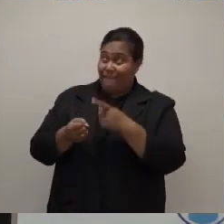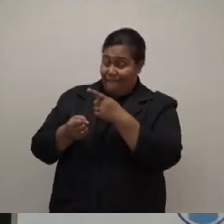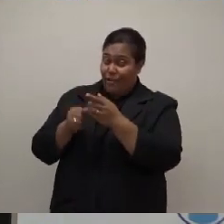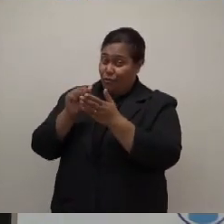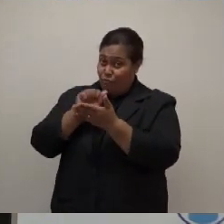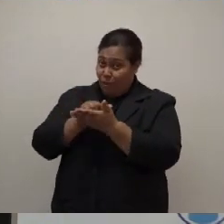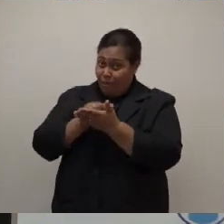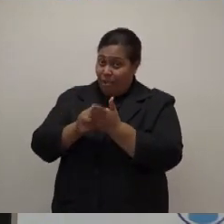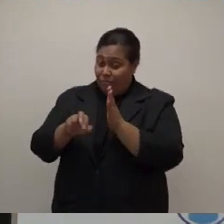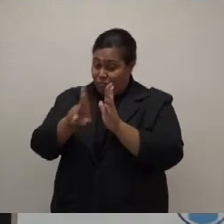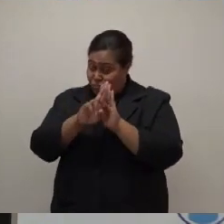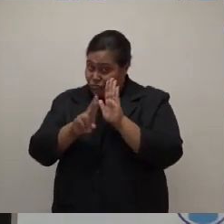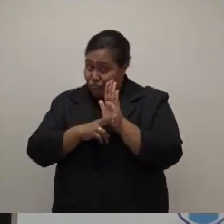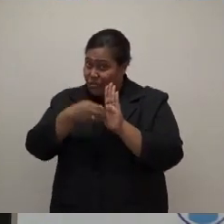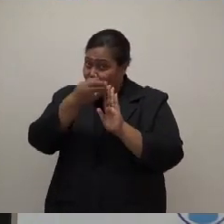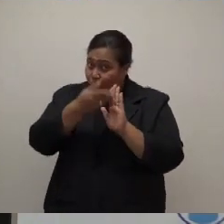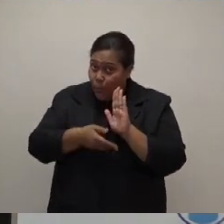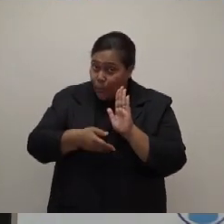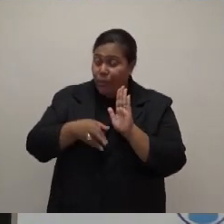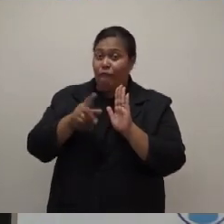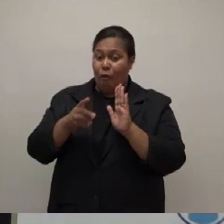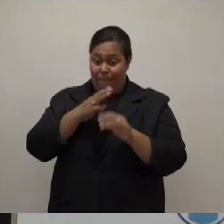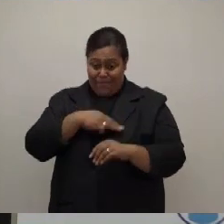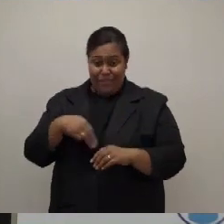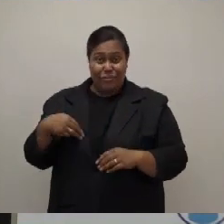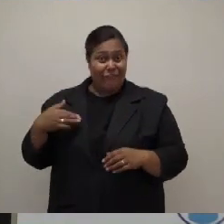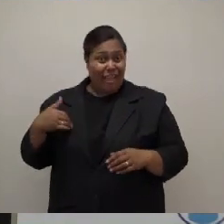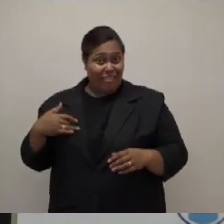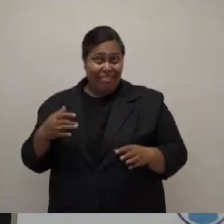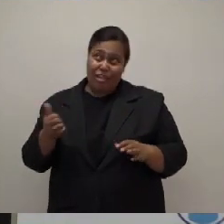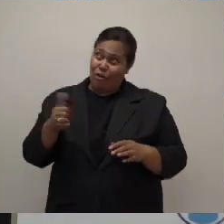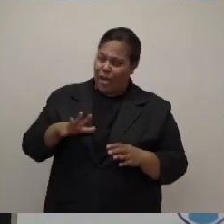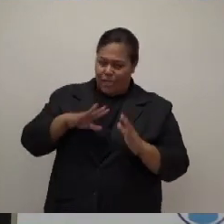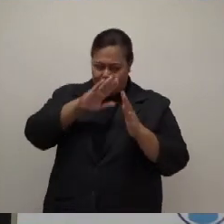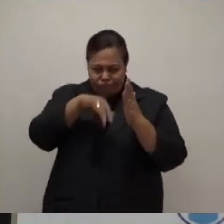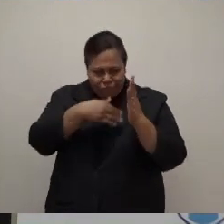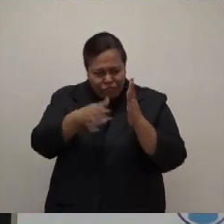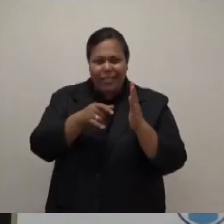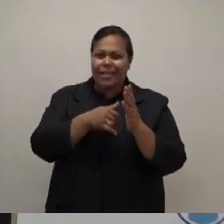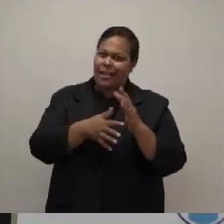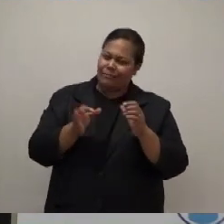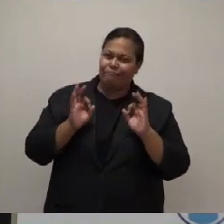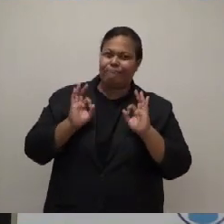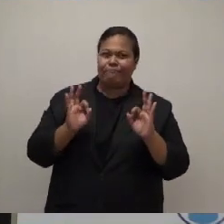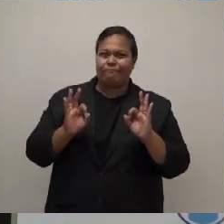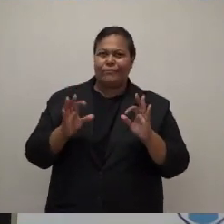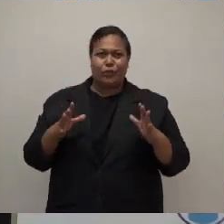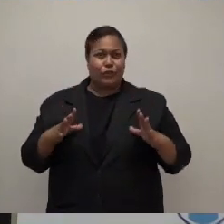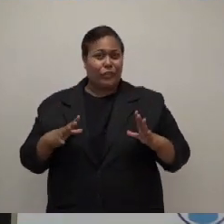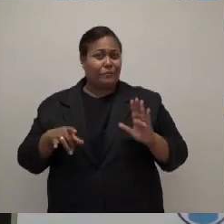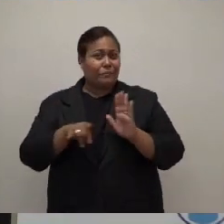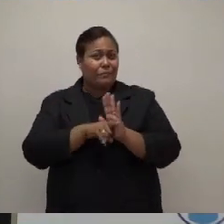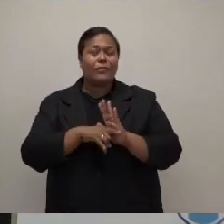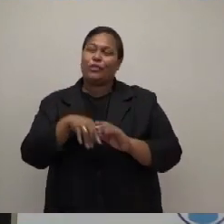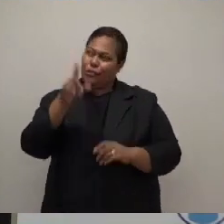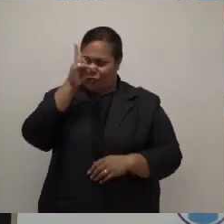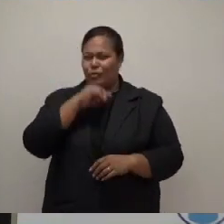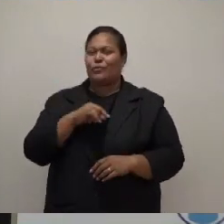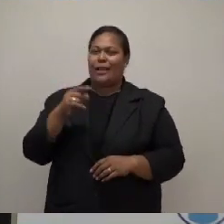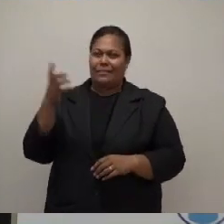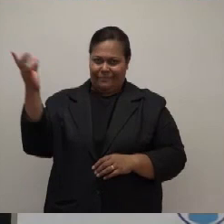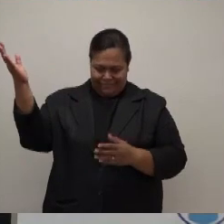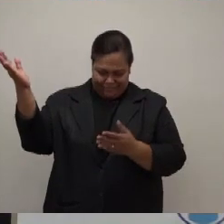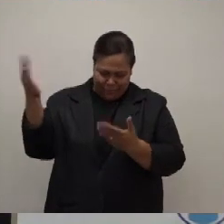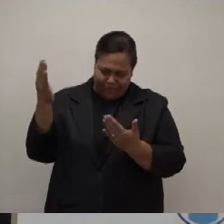by the Minister of Health and Medical Services and borne all associated costs. You may have a new home to escape